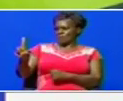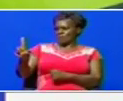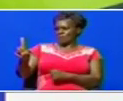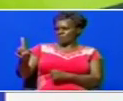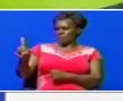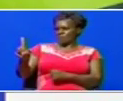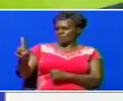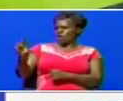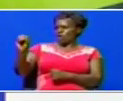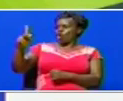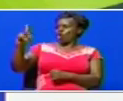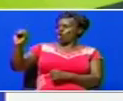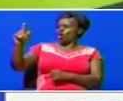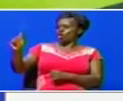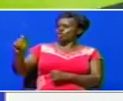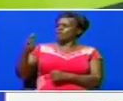John Okot,